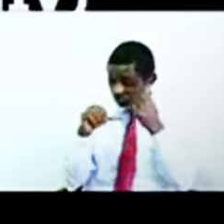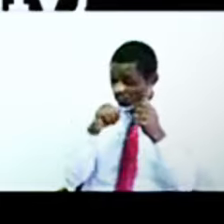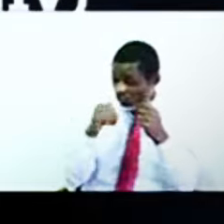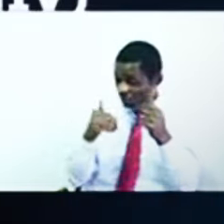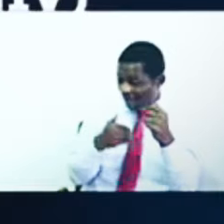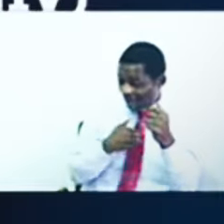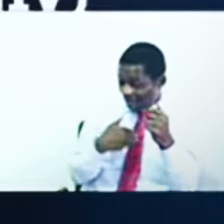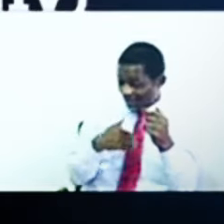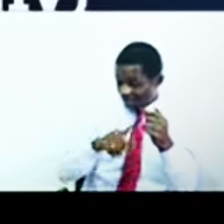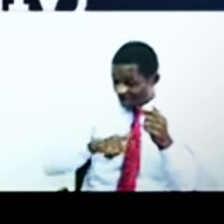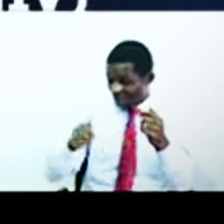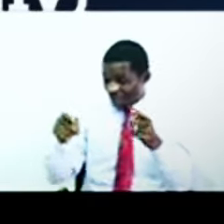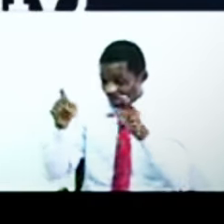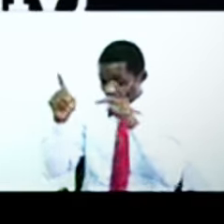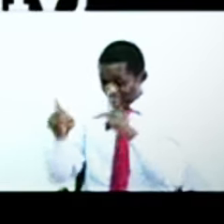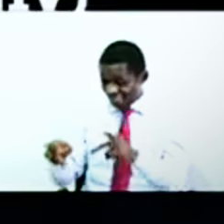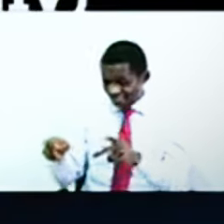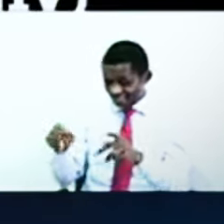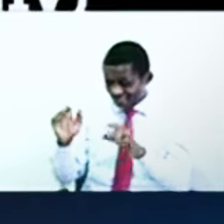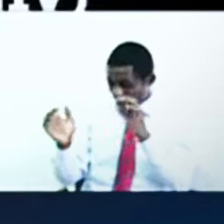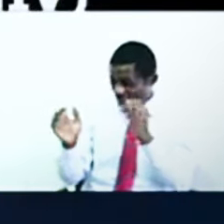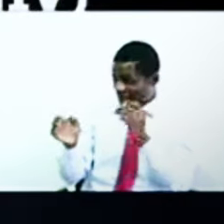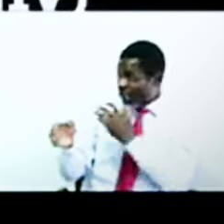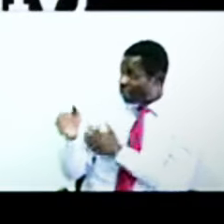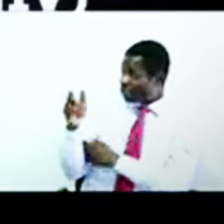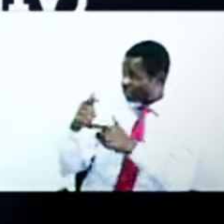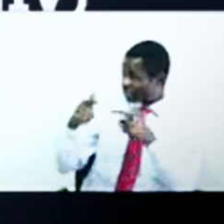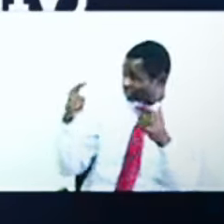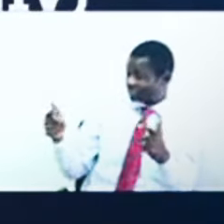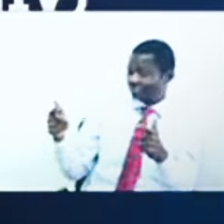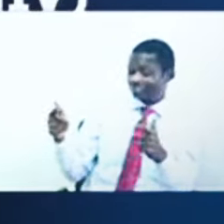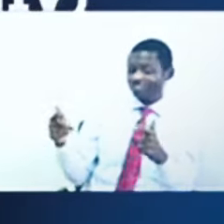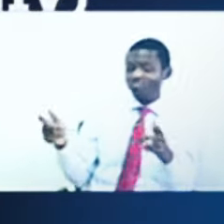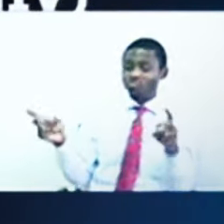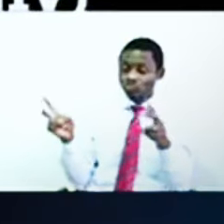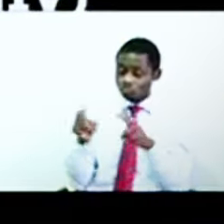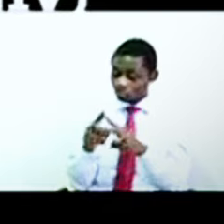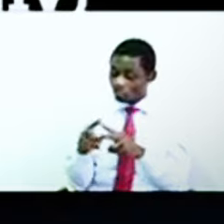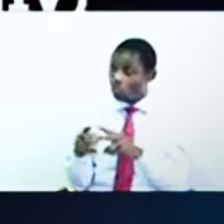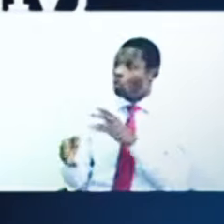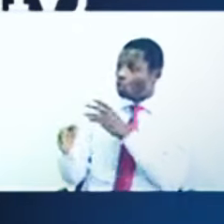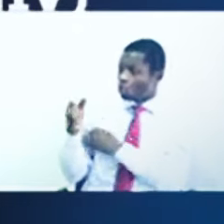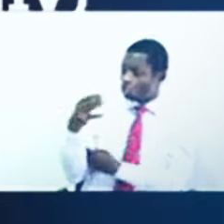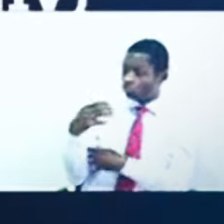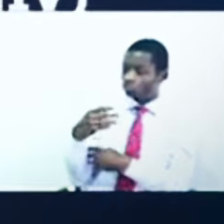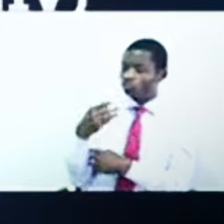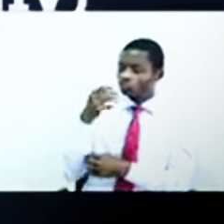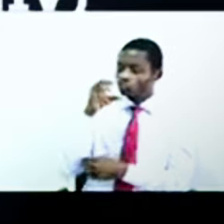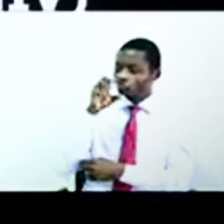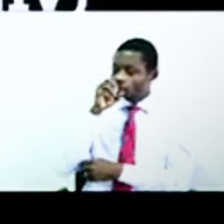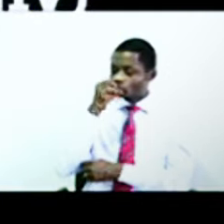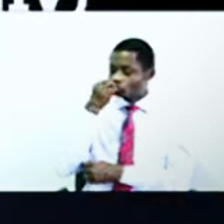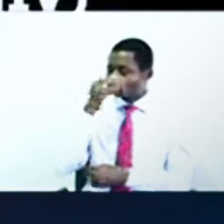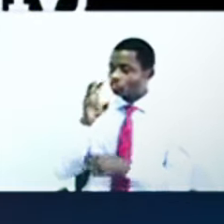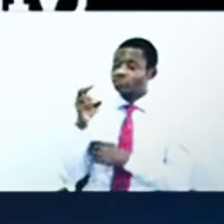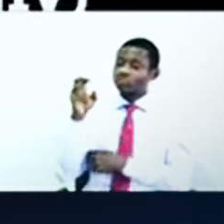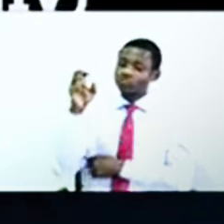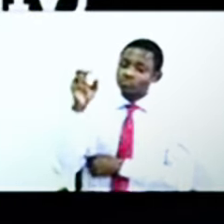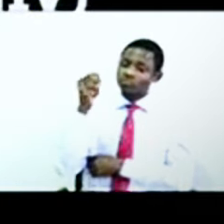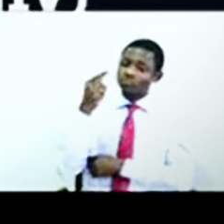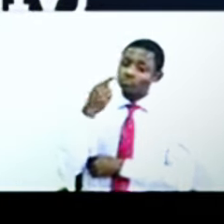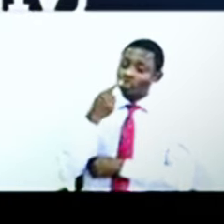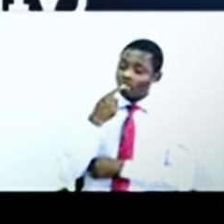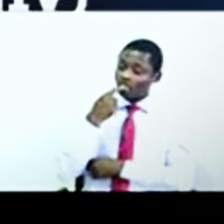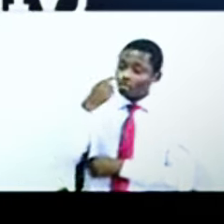by. Na oni obiara o sesene no obe kan in time ti. The Bible says he swore by himself. Chorone say oka onara